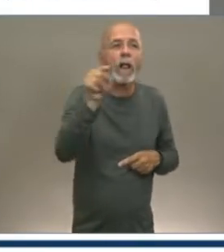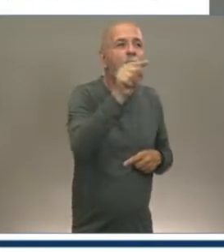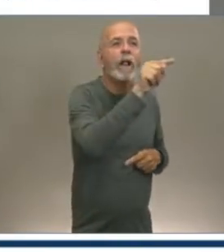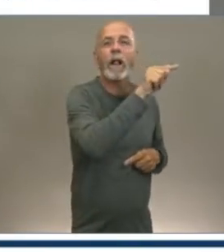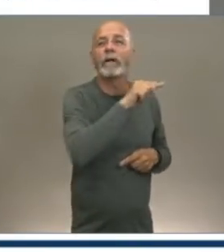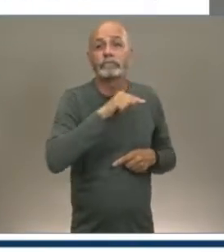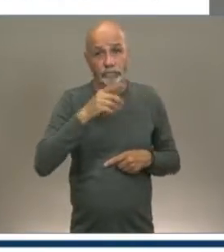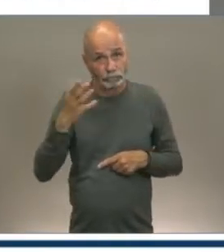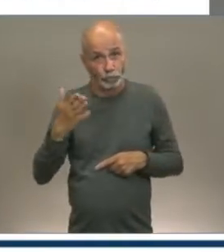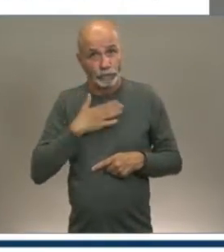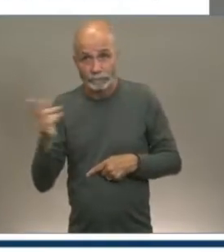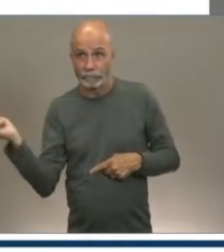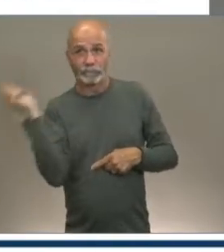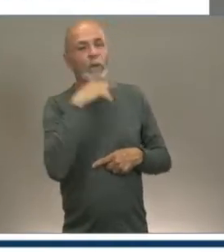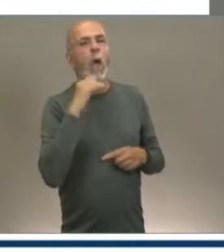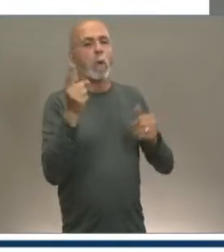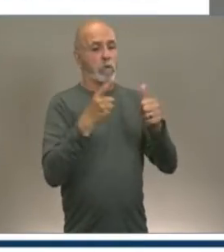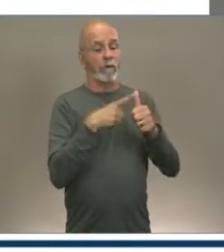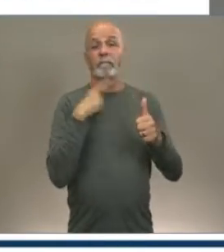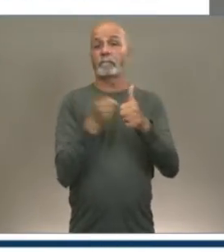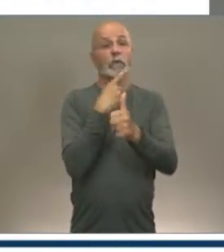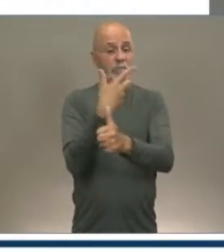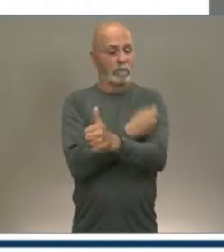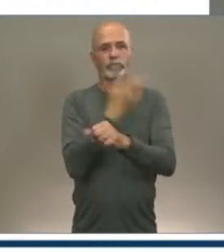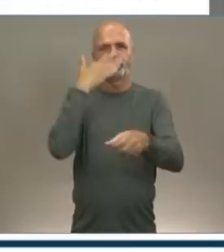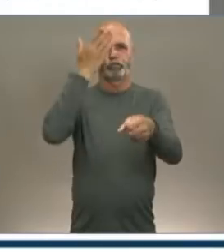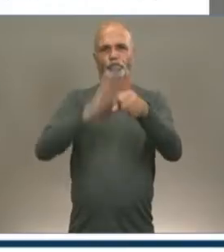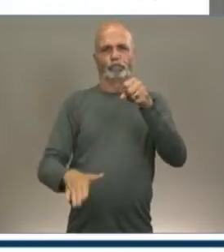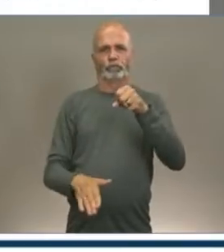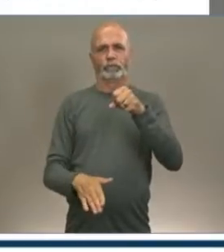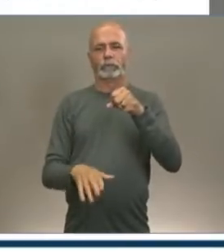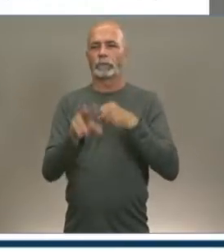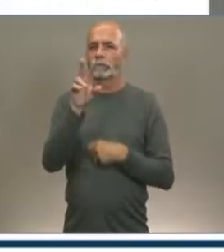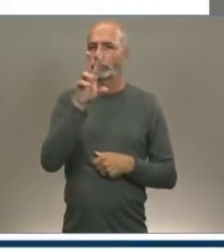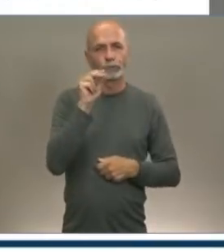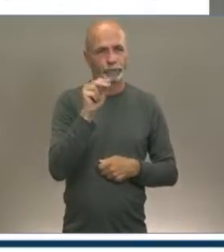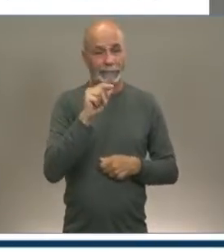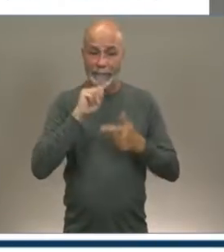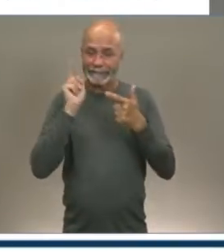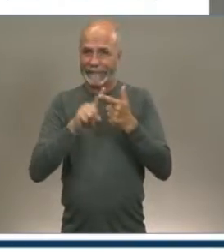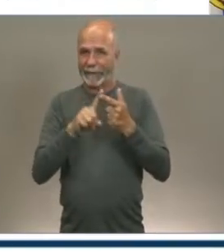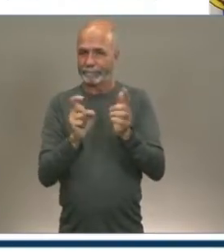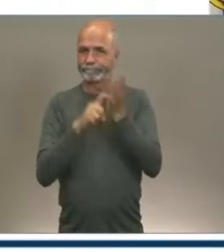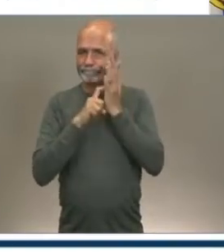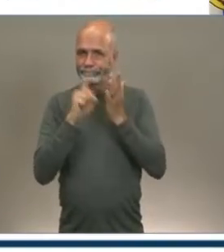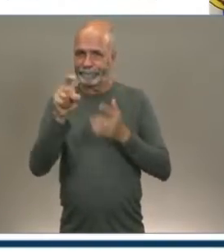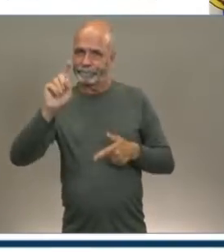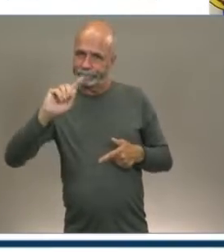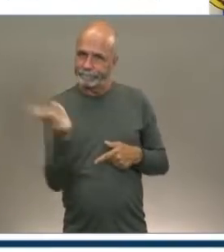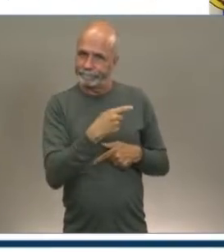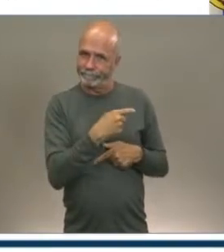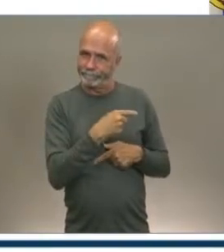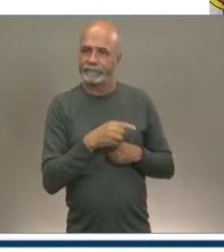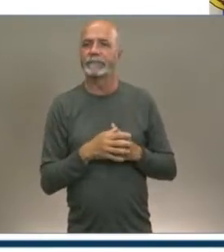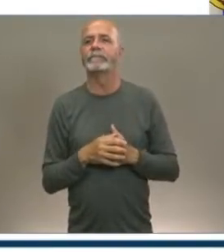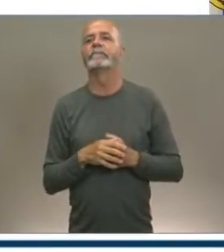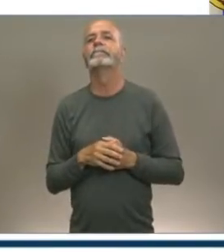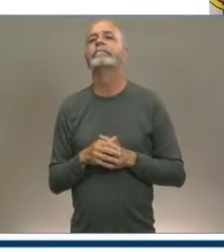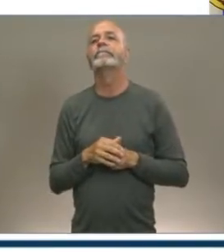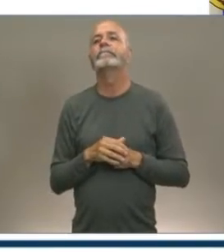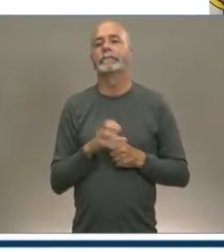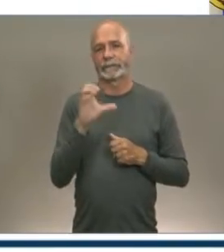off the first dose vaccination, but everybody coming out and doing their second dose. Next, we'll go to Blair Rhodes with CBC.